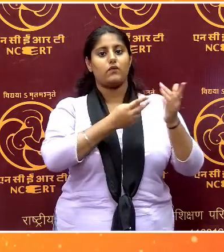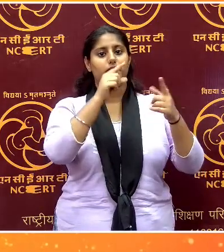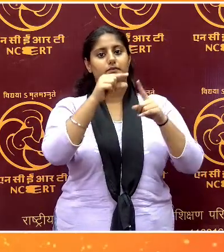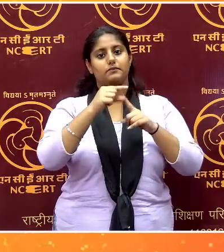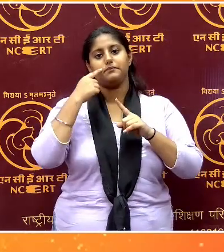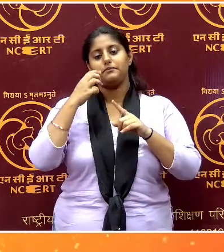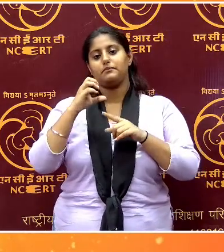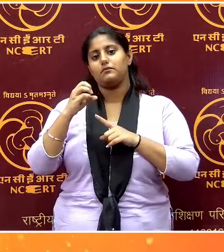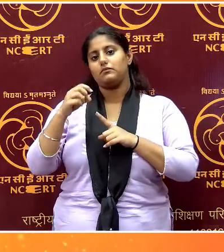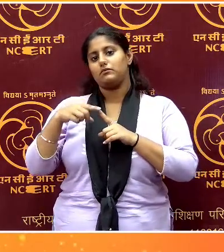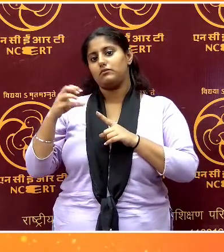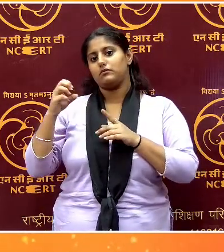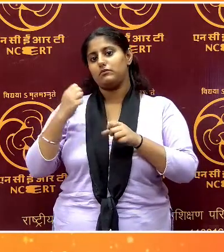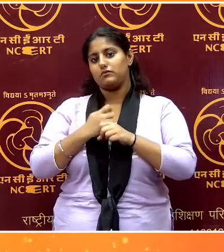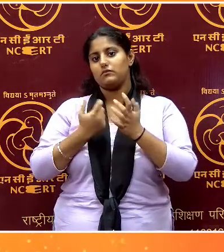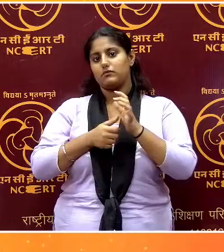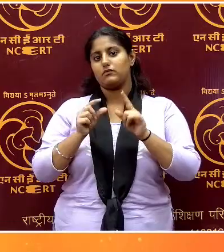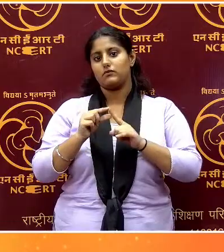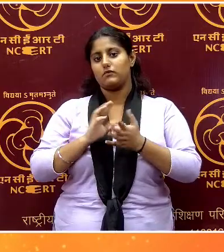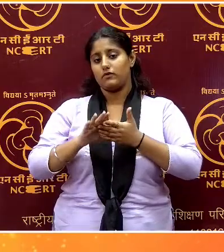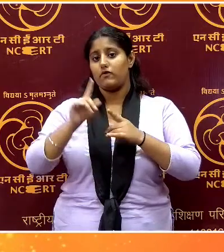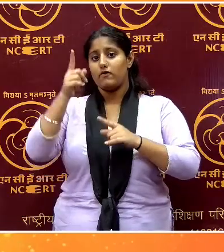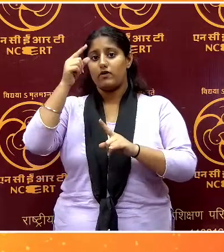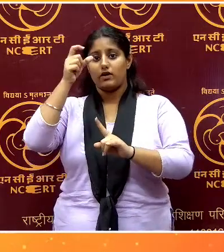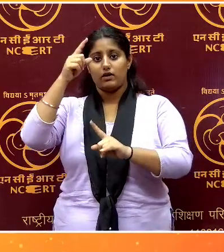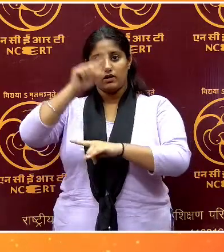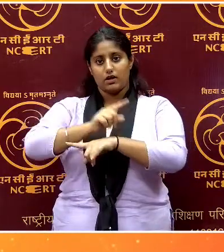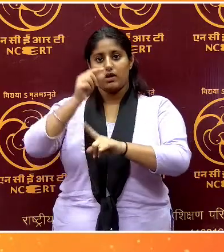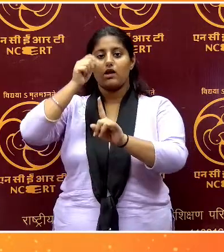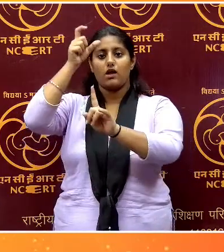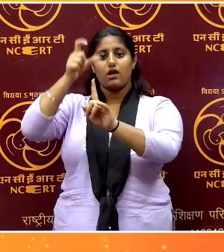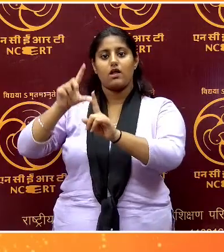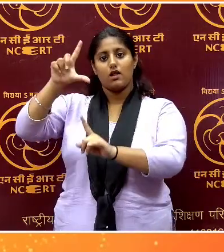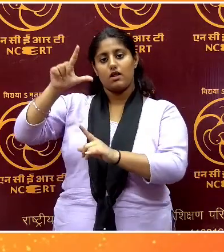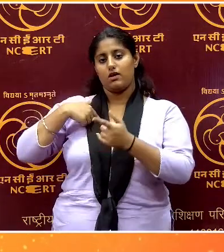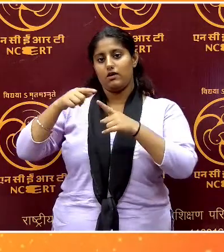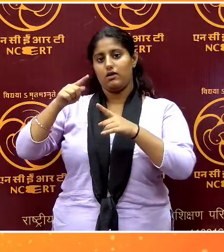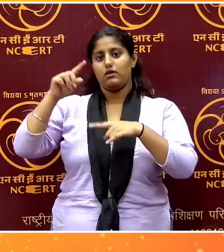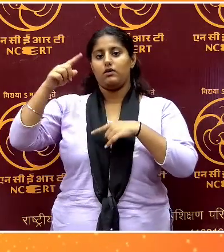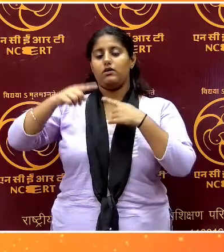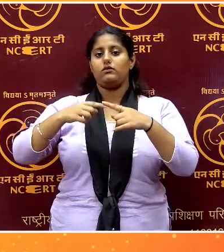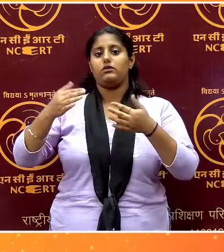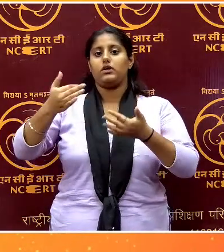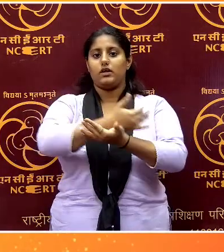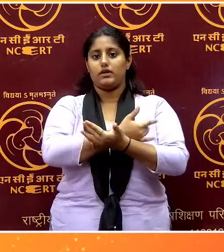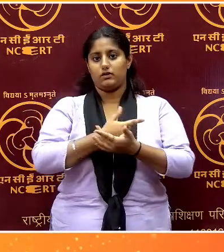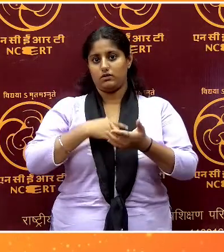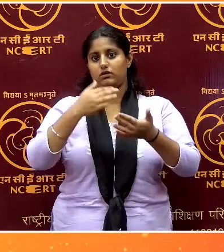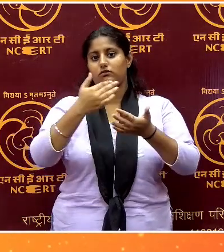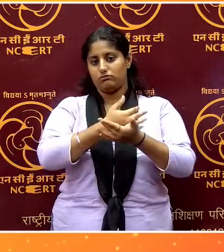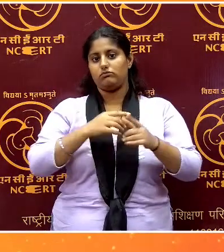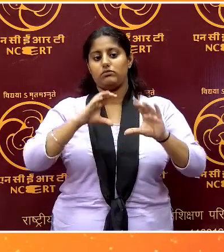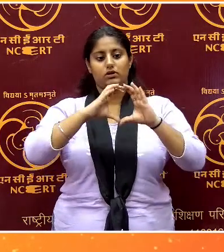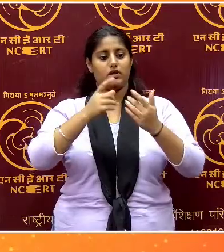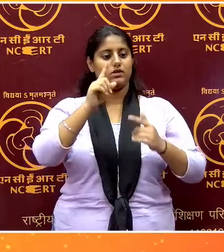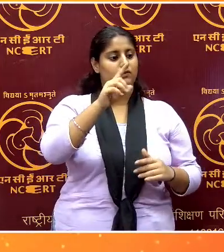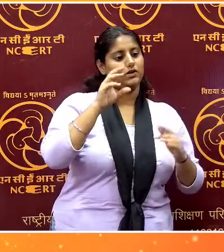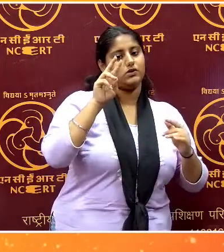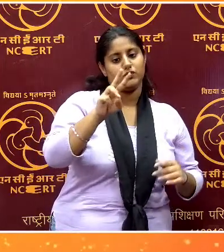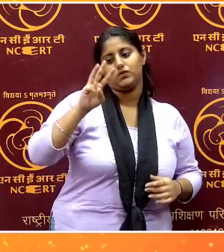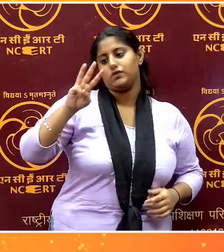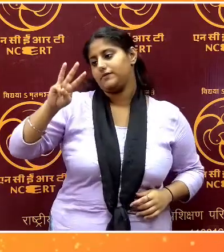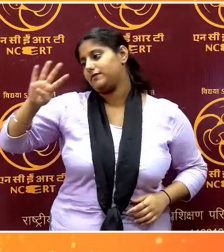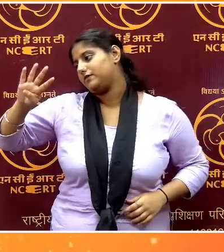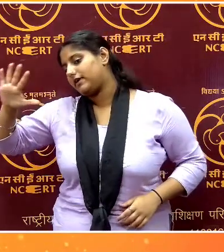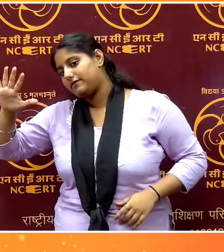Pal, he collected data on how many students were absent in each class. See, class 1, 2, 3,